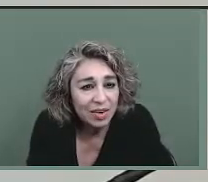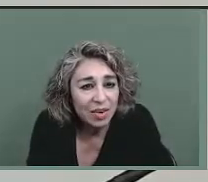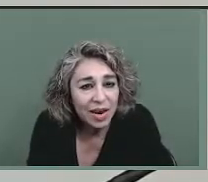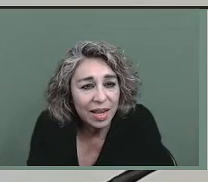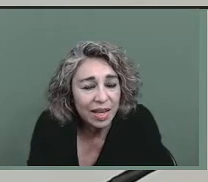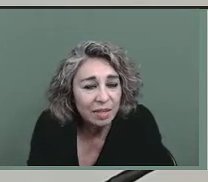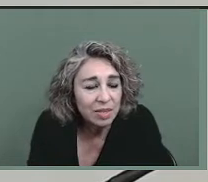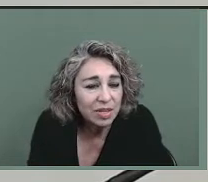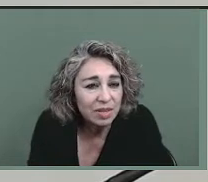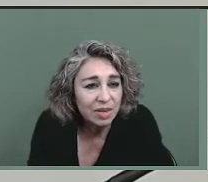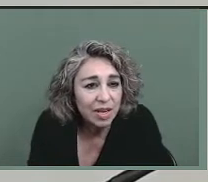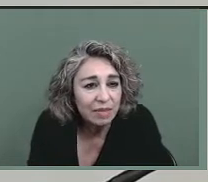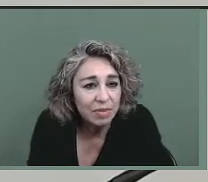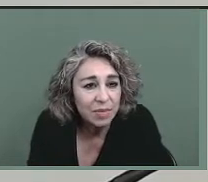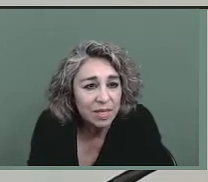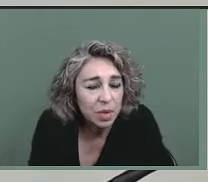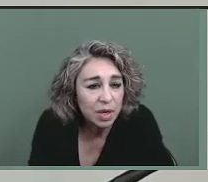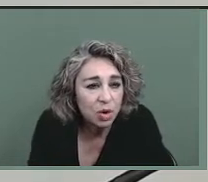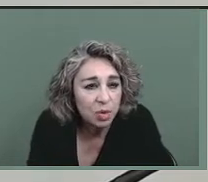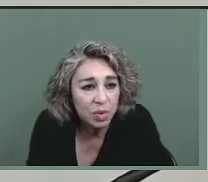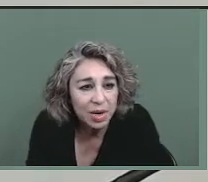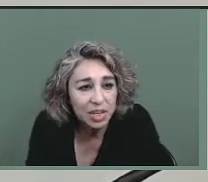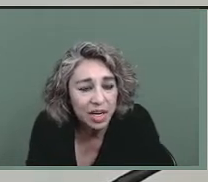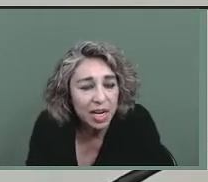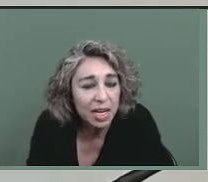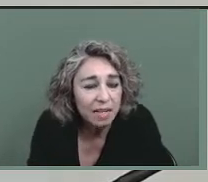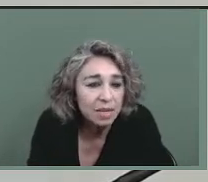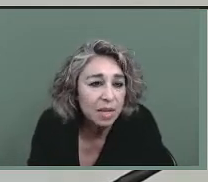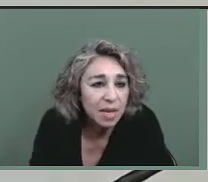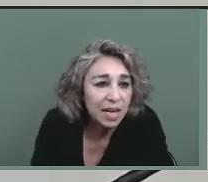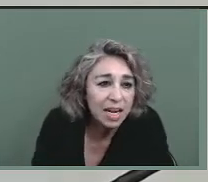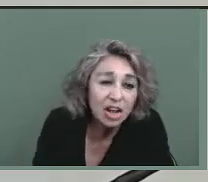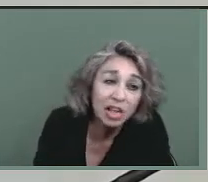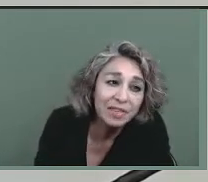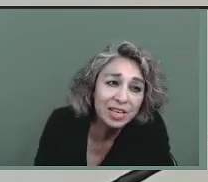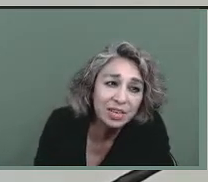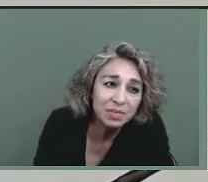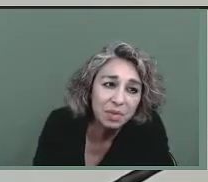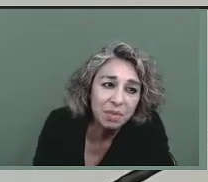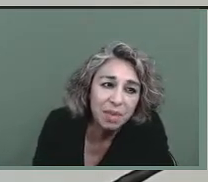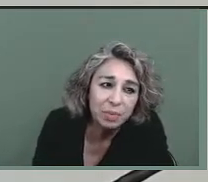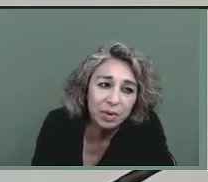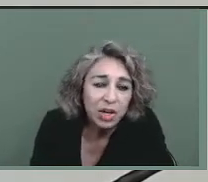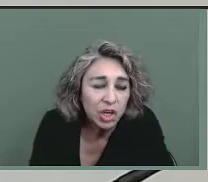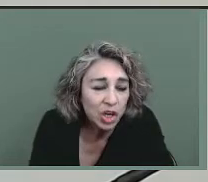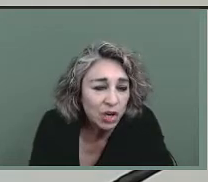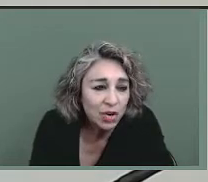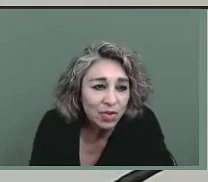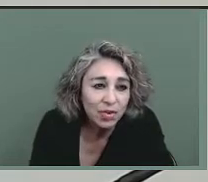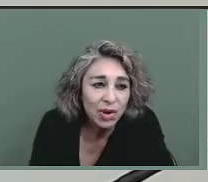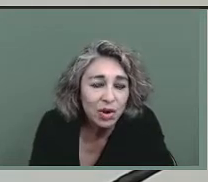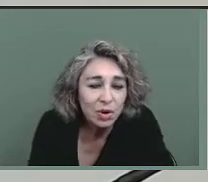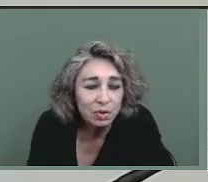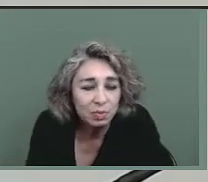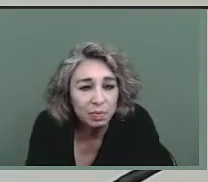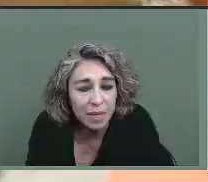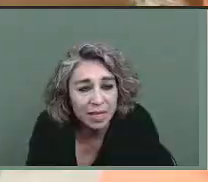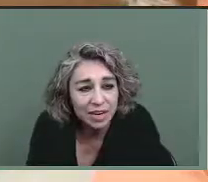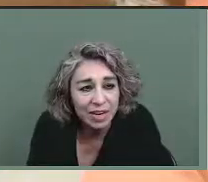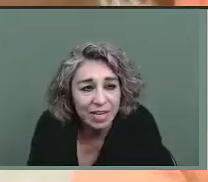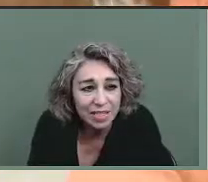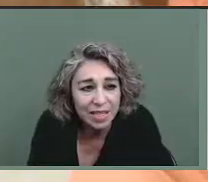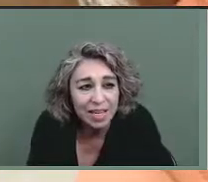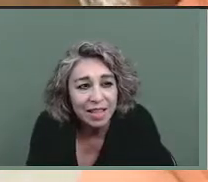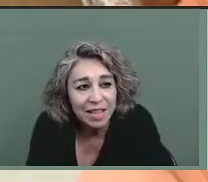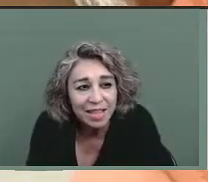Carranza, or I come from this one corporation, and give me the money, and I'll give it to the people. No, no, no, my